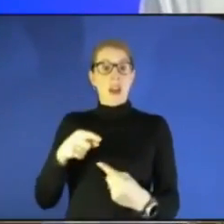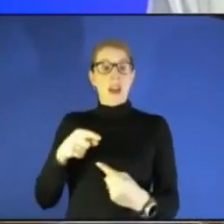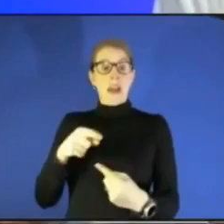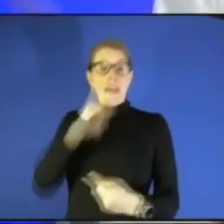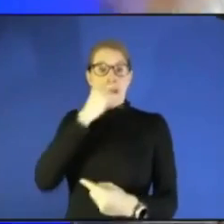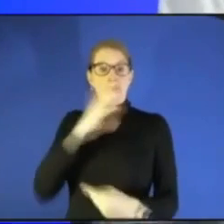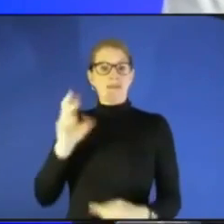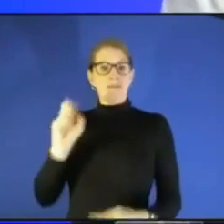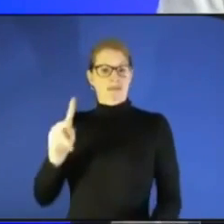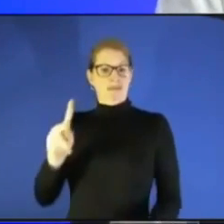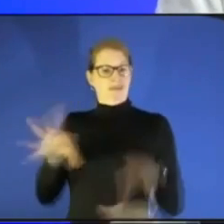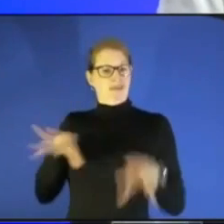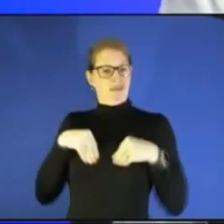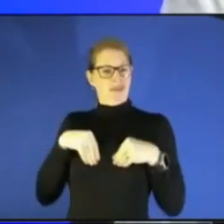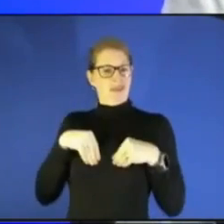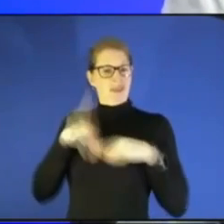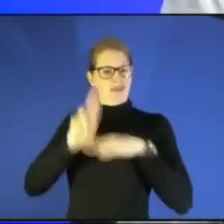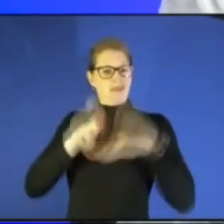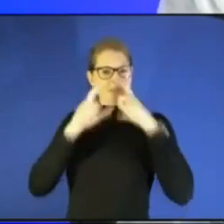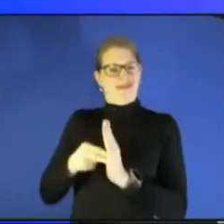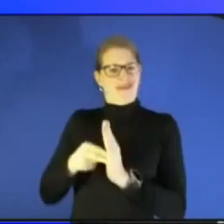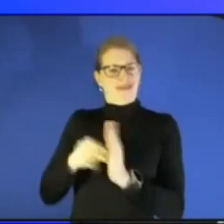clear that masks do work.